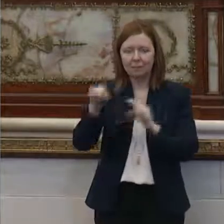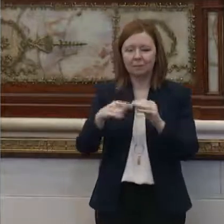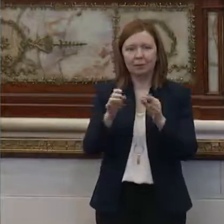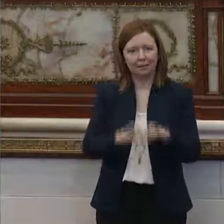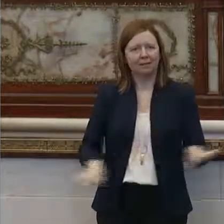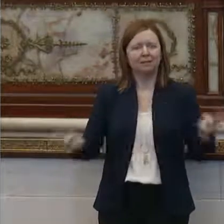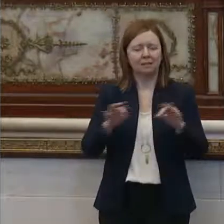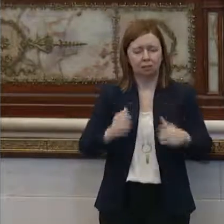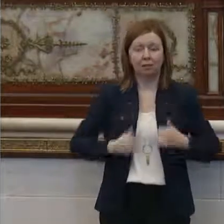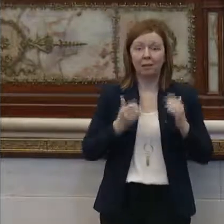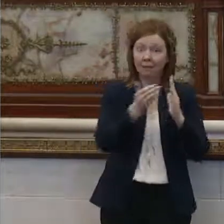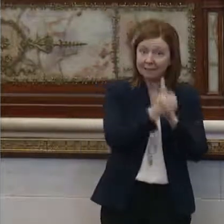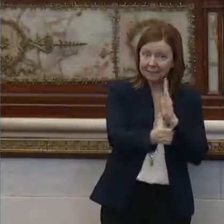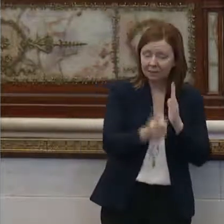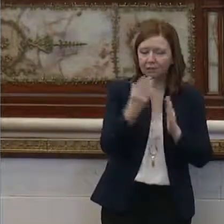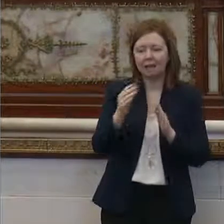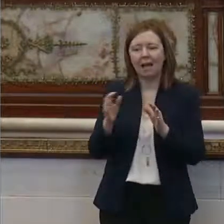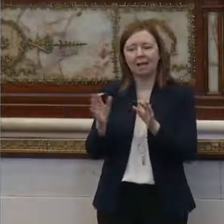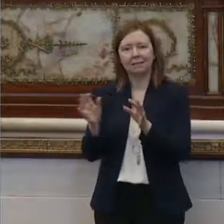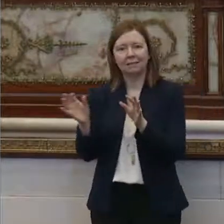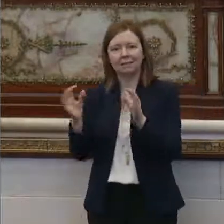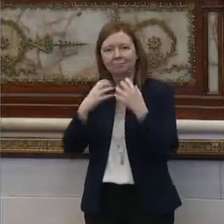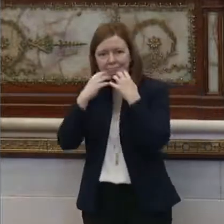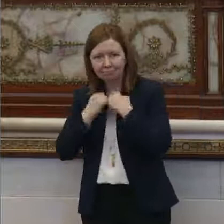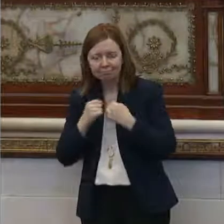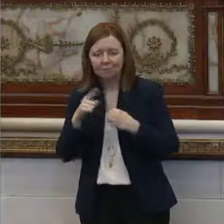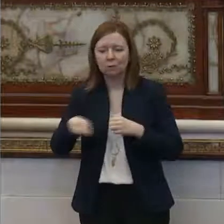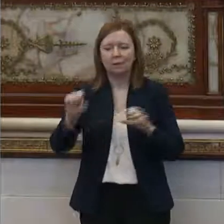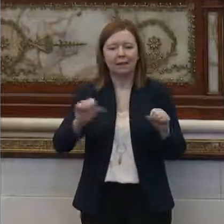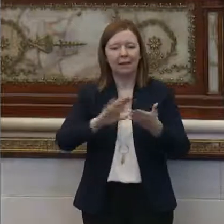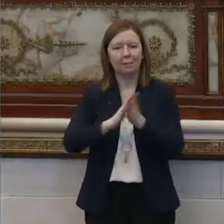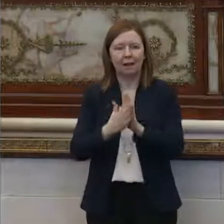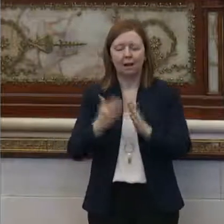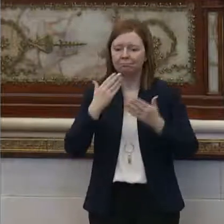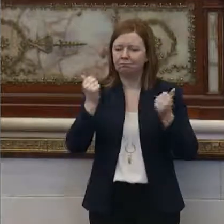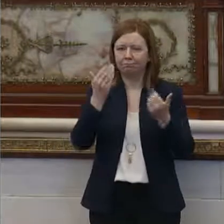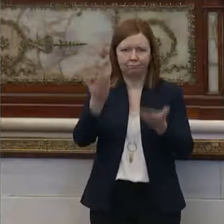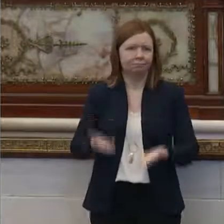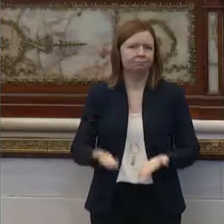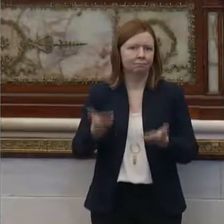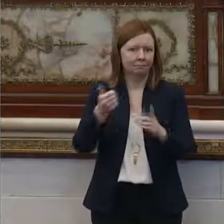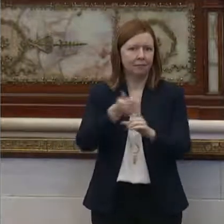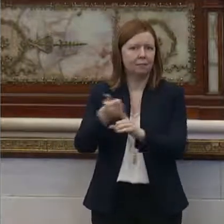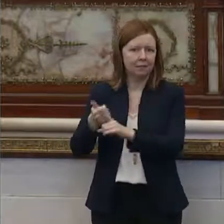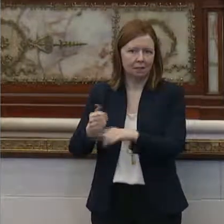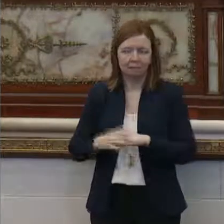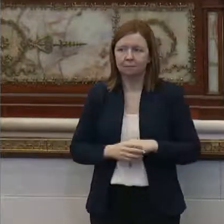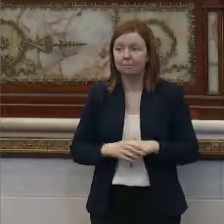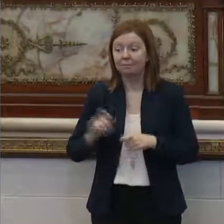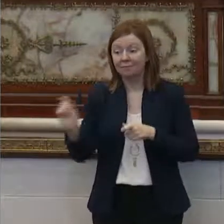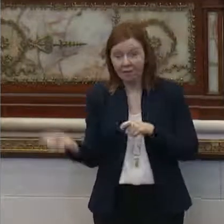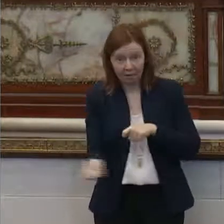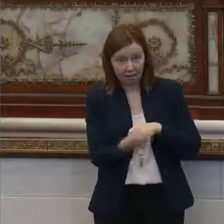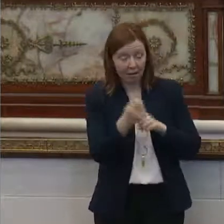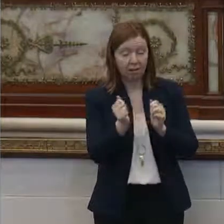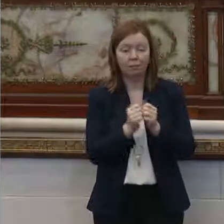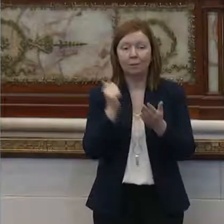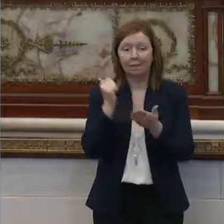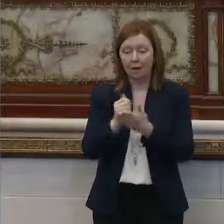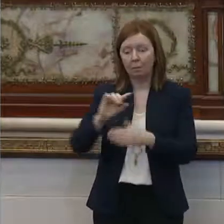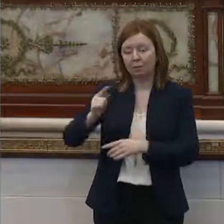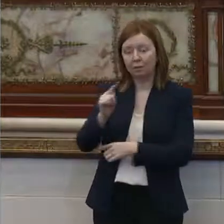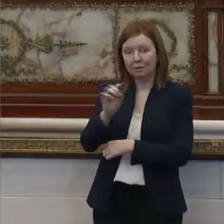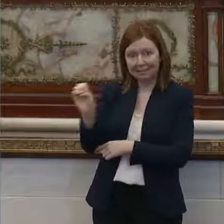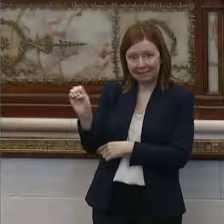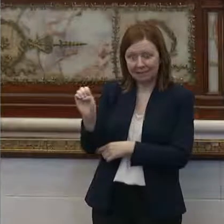life skills and core values so they can become the best versions of themselves. Golf, with the help of First Tee,